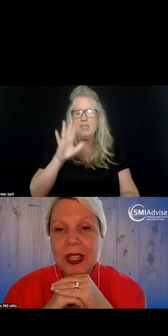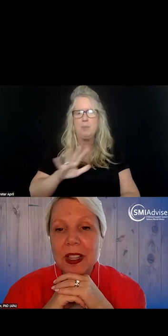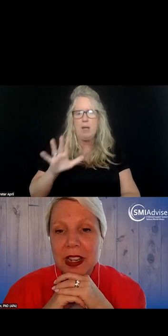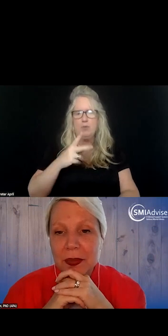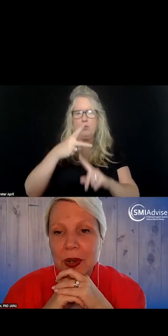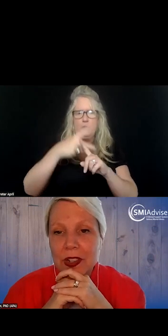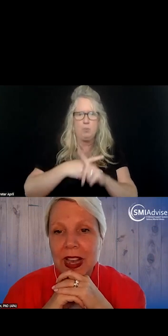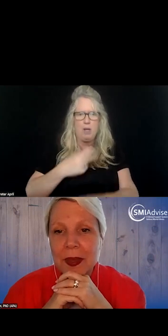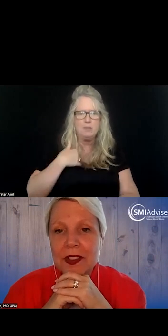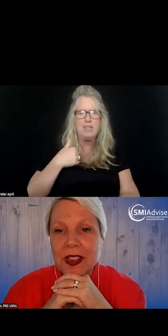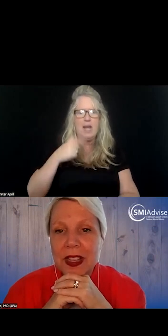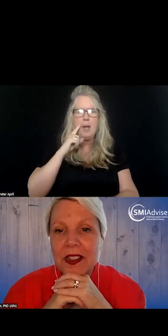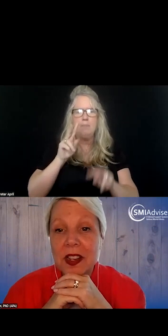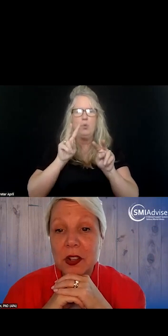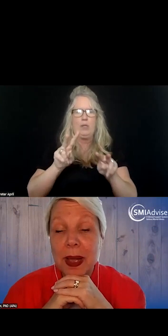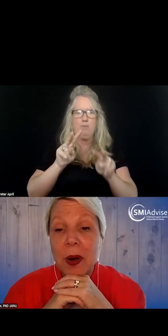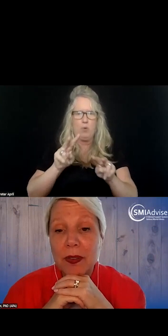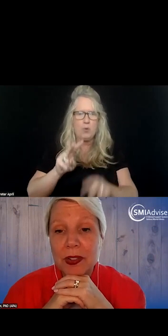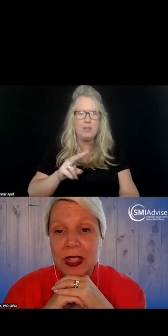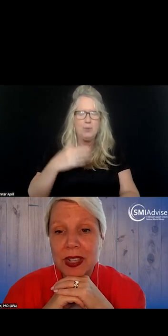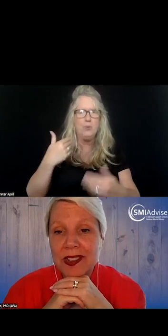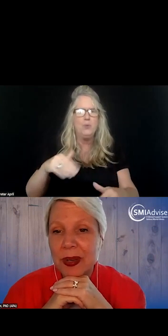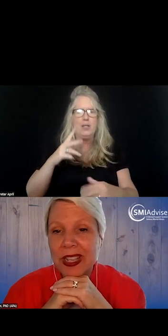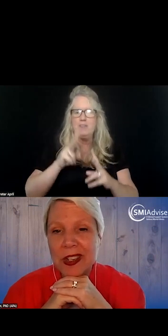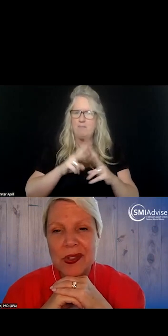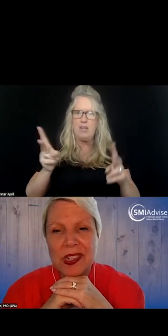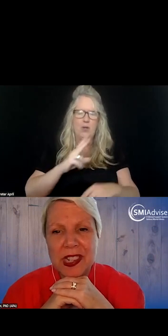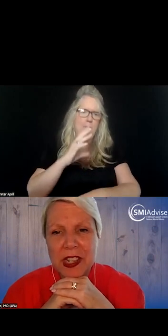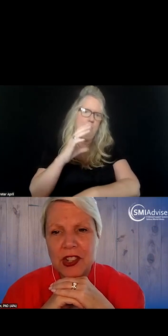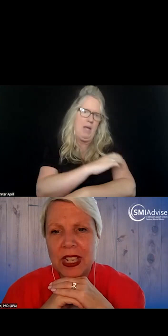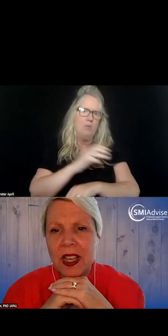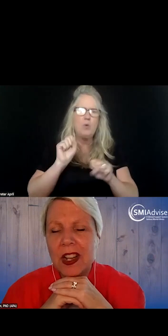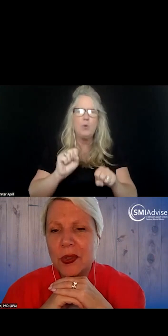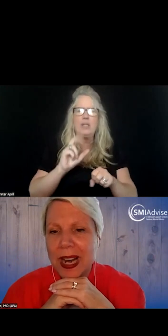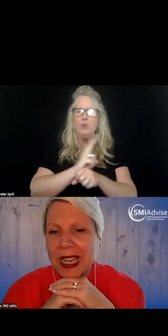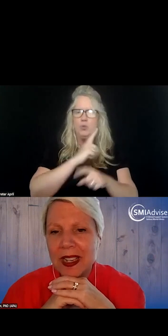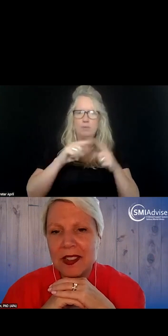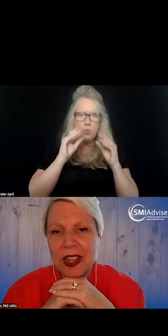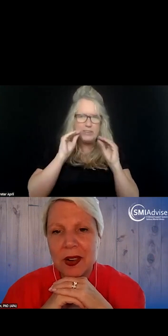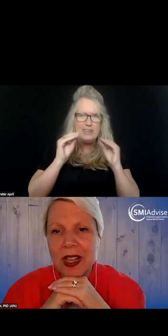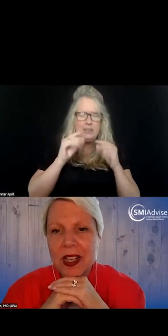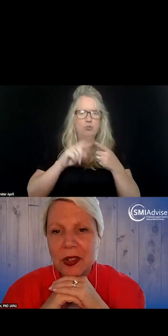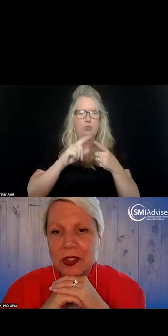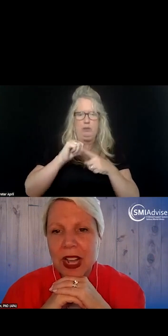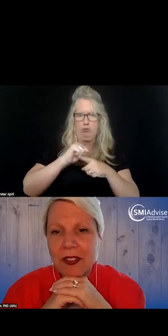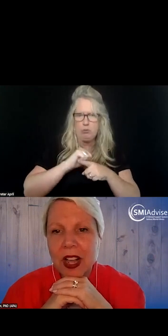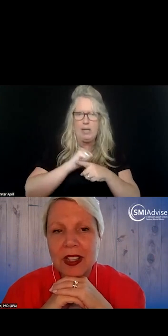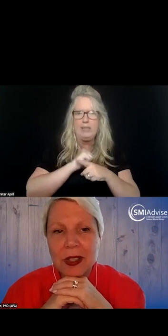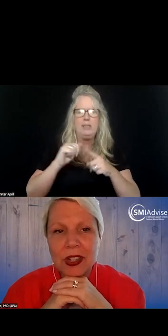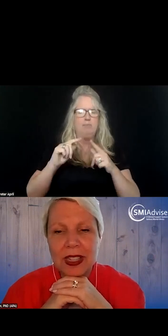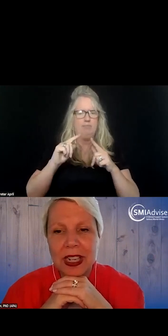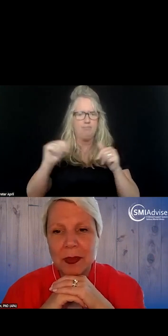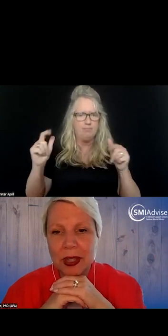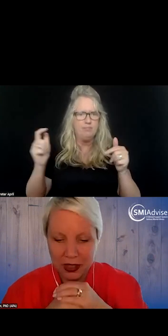And I'm really looking forward to that because I think it's such a powerful series that we can use in teaching, training, etc. So it's going to have a